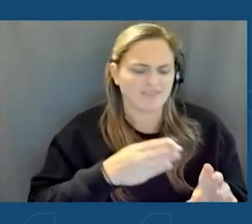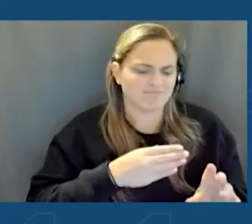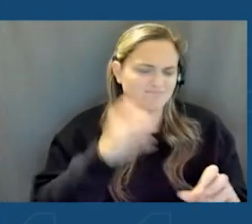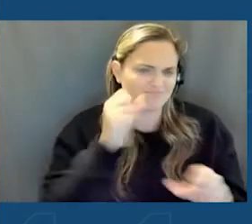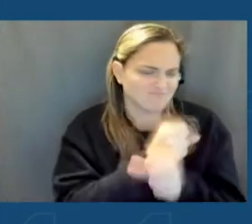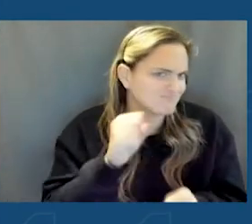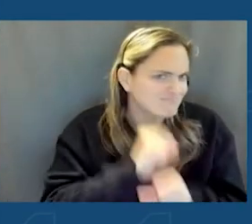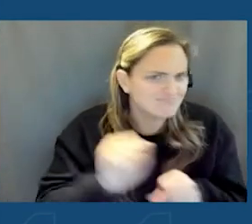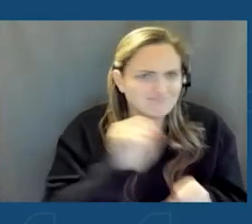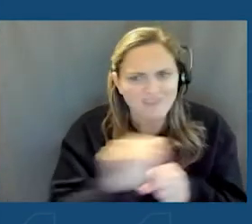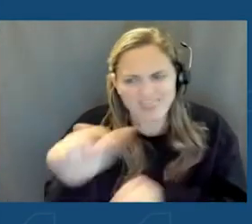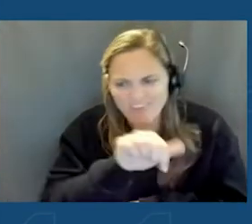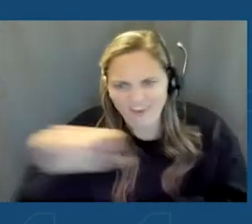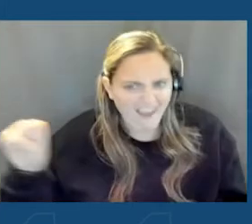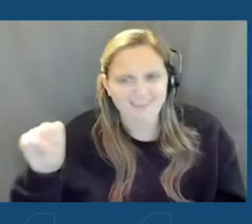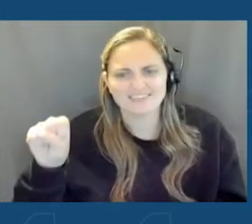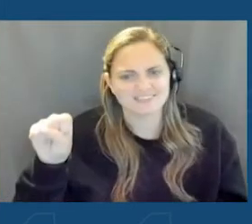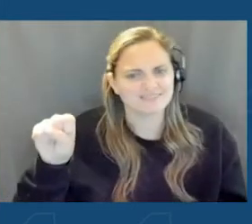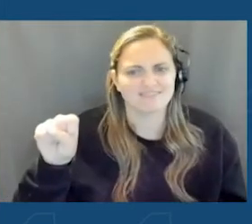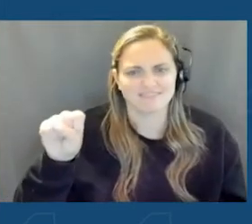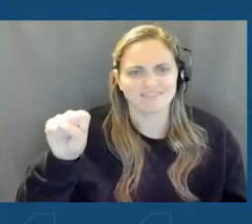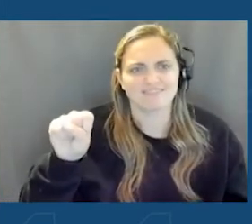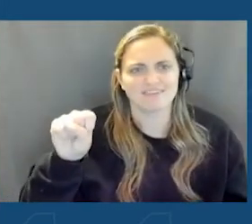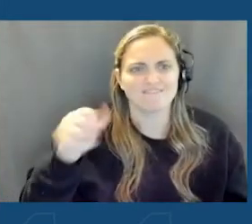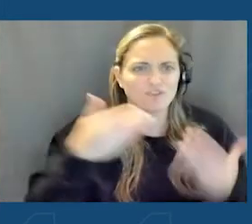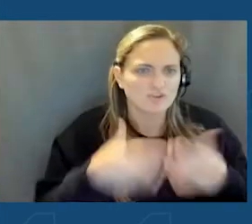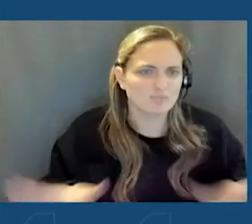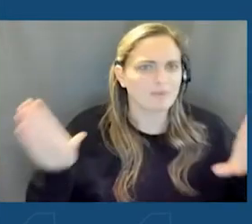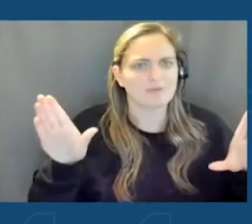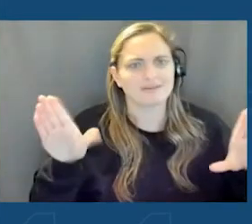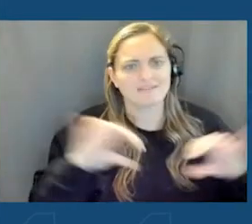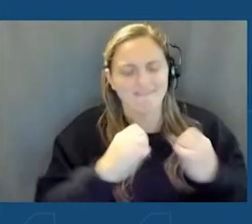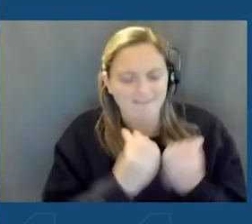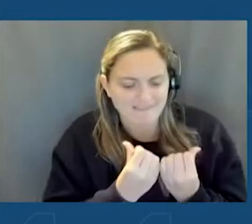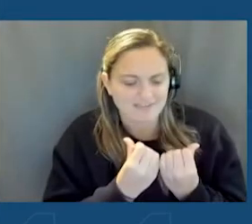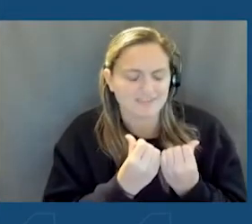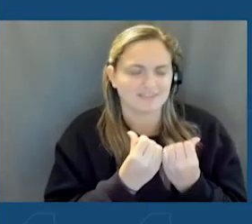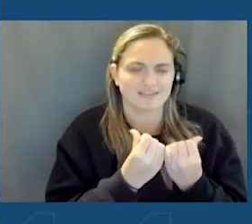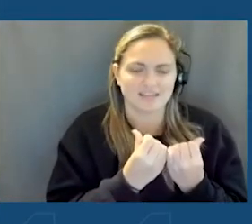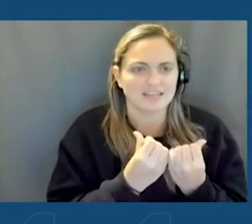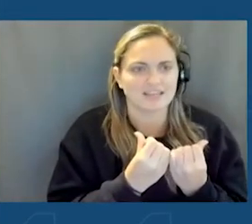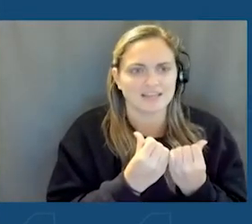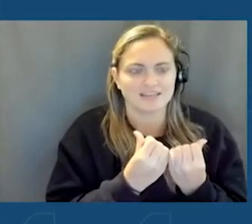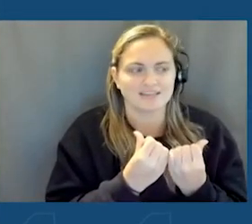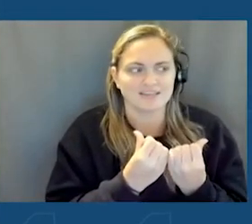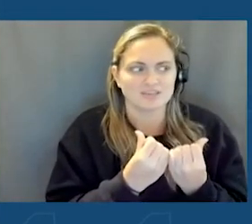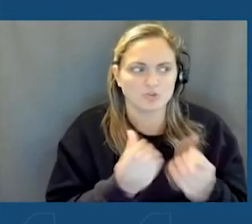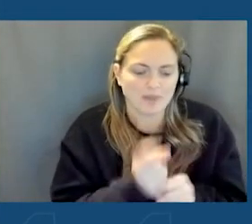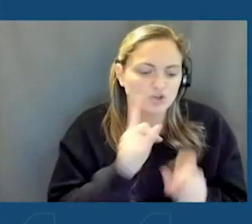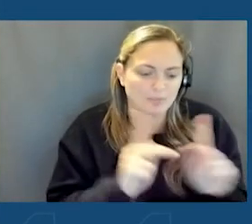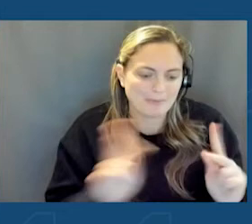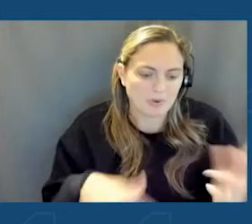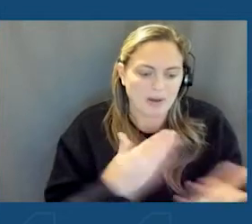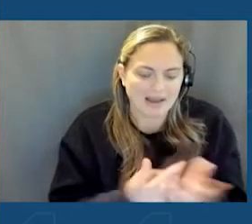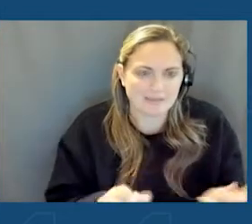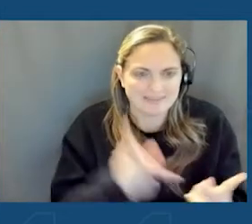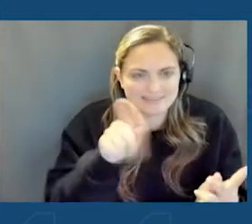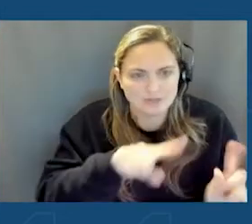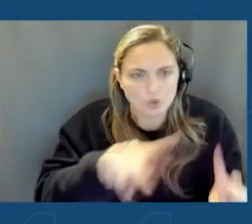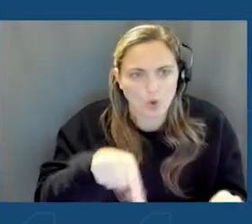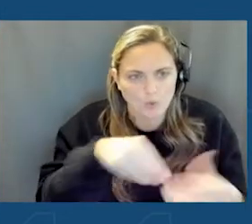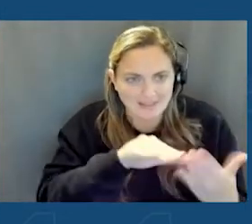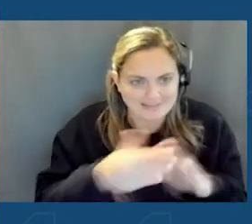French, for this public and for this agency to run and to bring the people to their destinations in this city. I'm